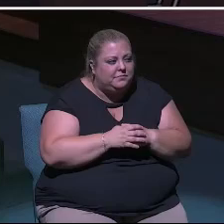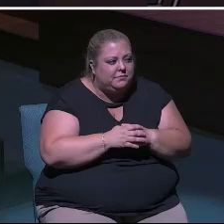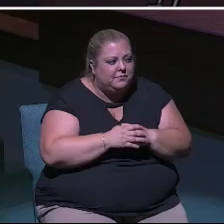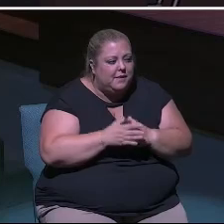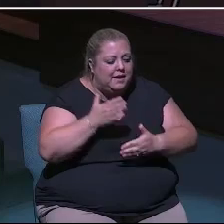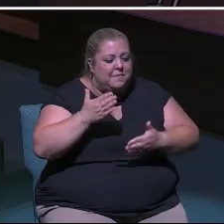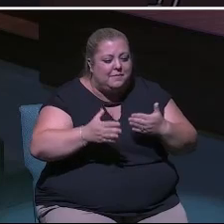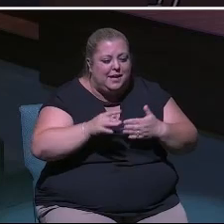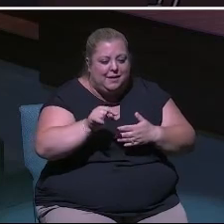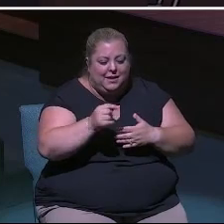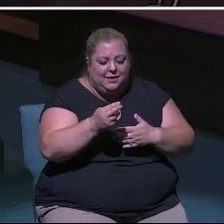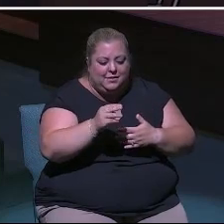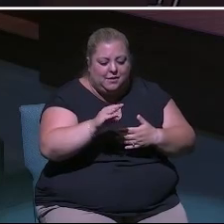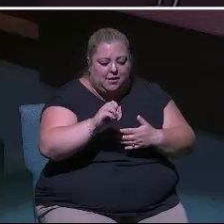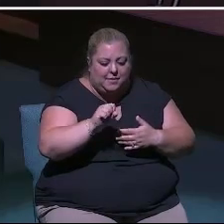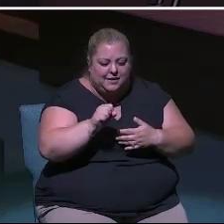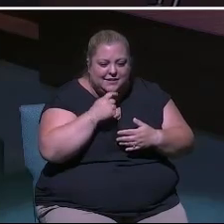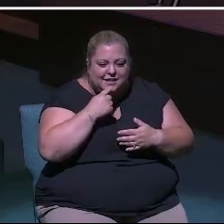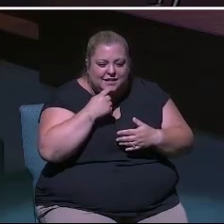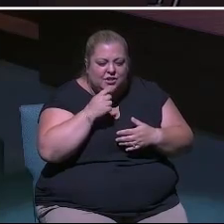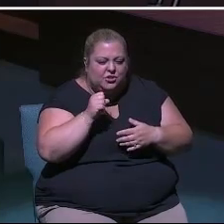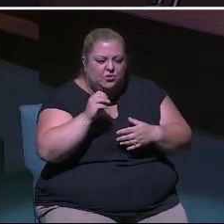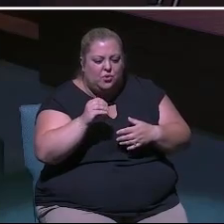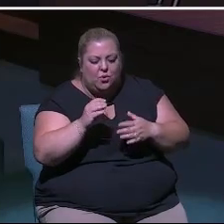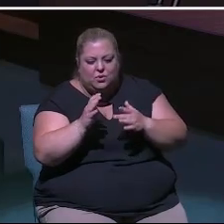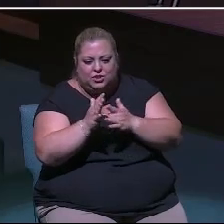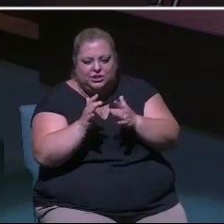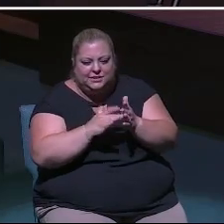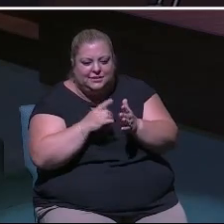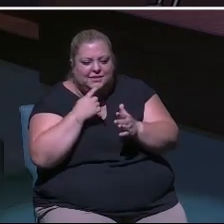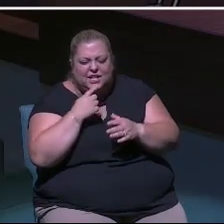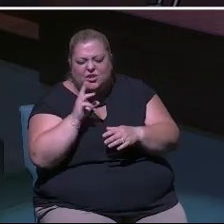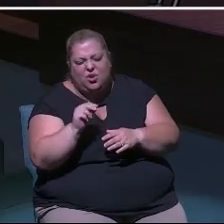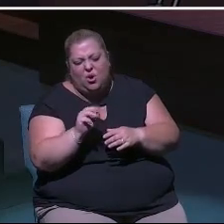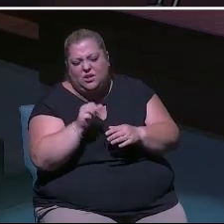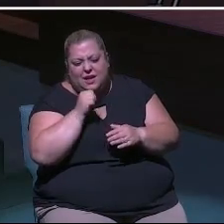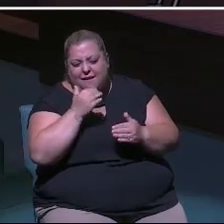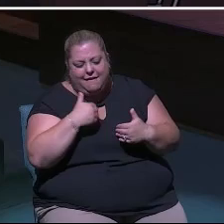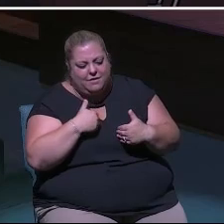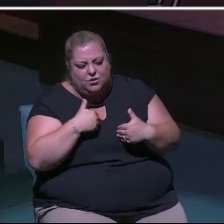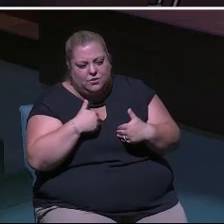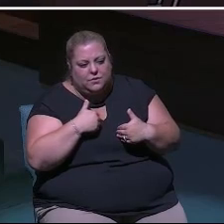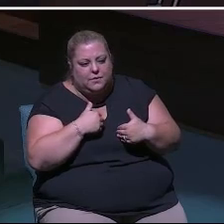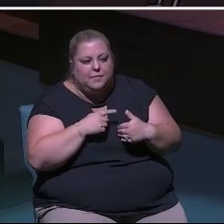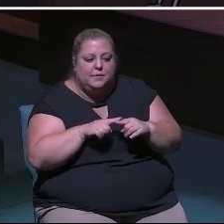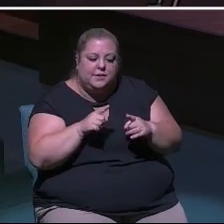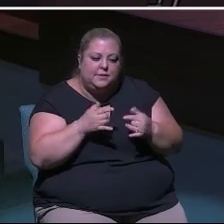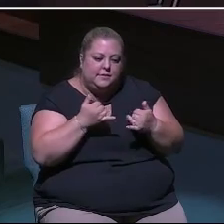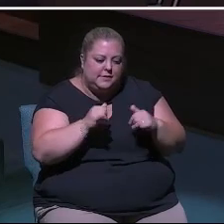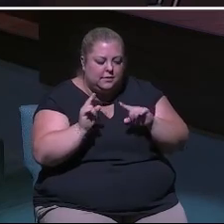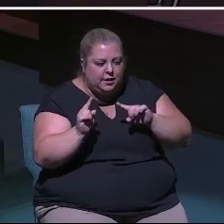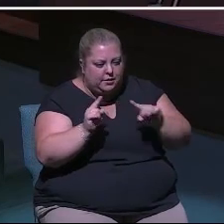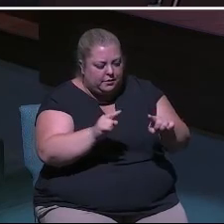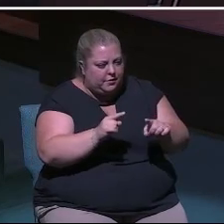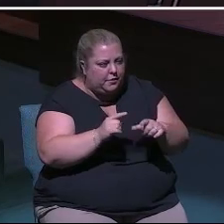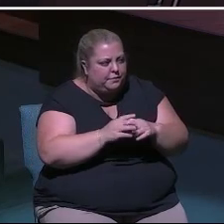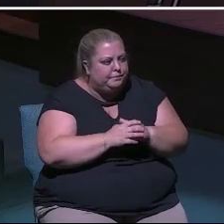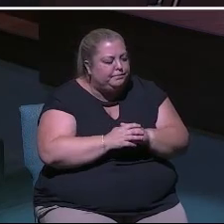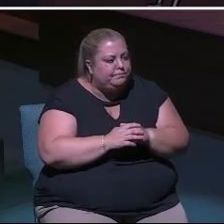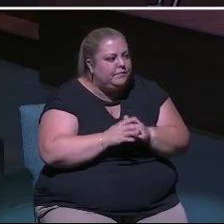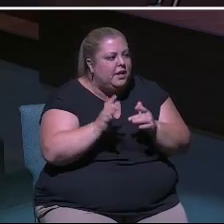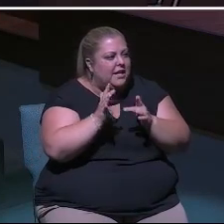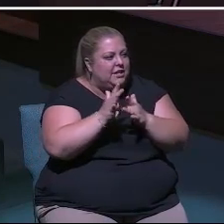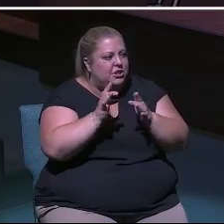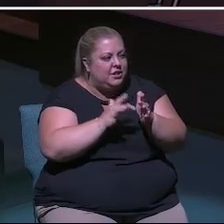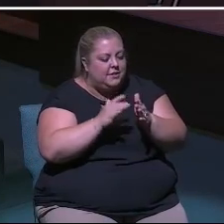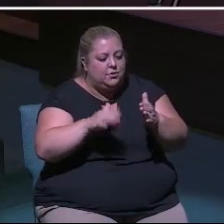Maybe he threw it out there so maybe Jesus would say, hey, guys, y'all don't have to go. But he said, let's go. And let's go on. When Jesus came, the Bible